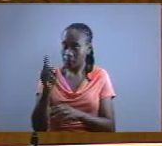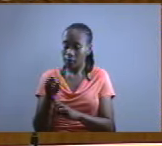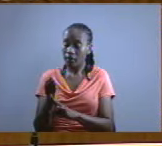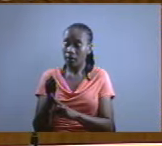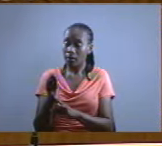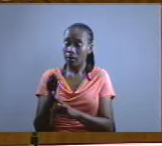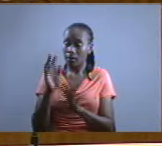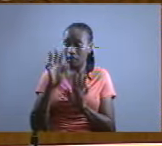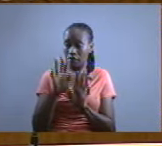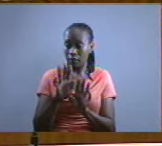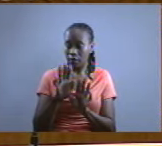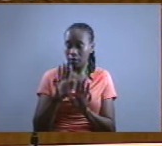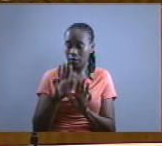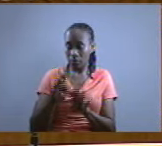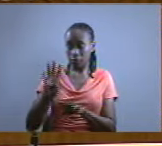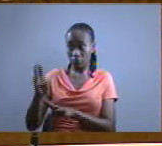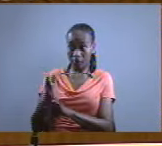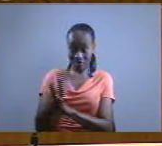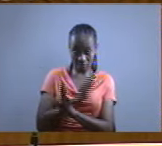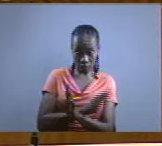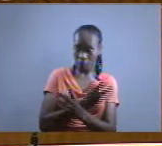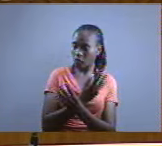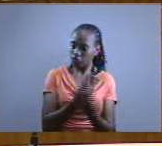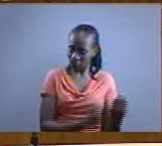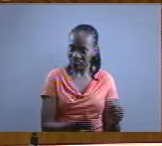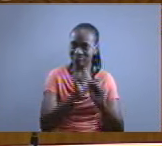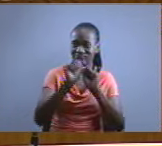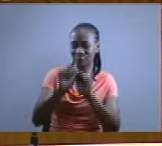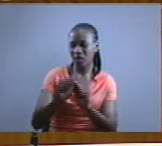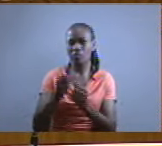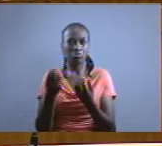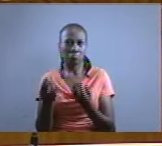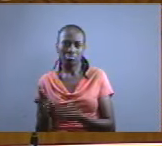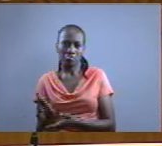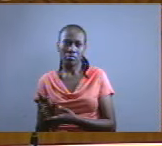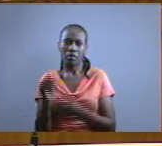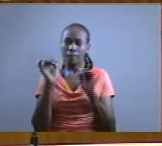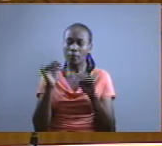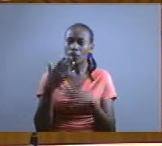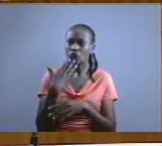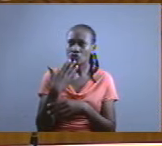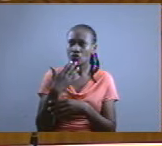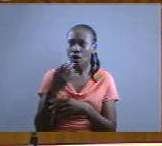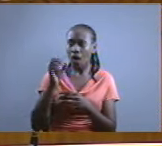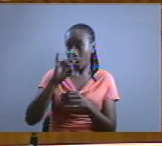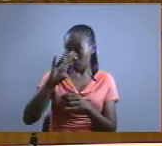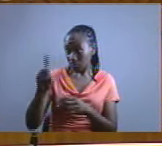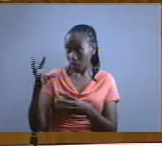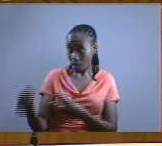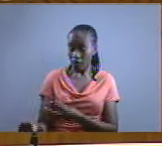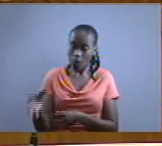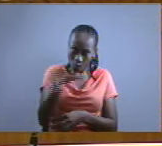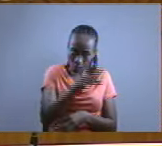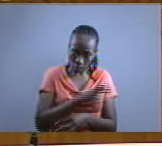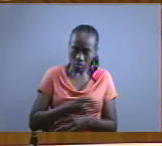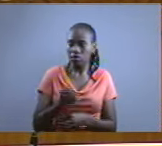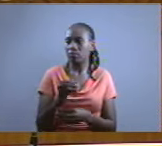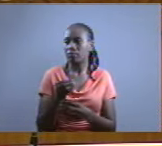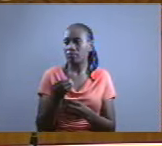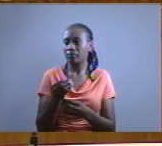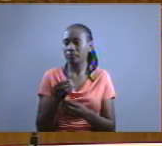era and their descendants, or those who would have been entitled to citizenships, but due to